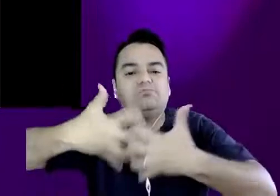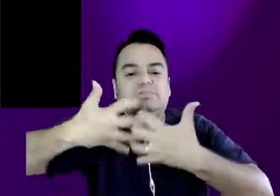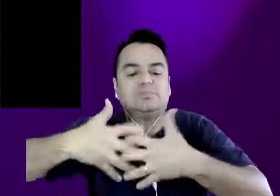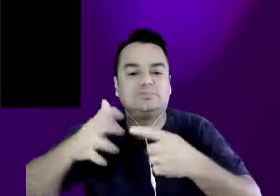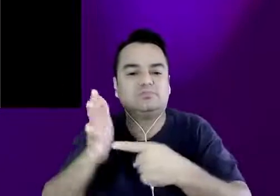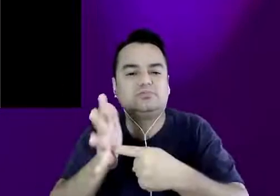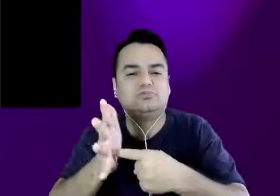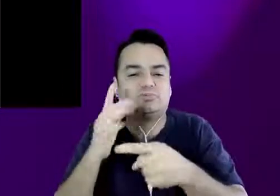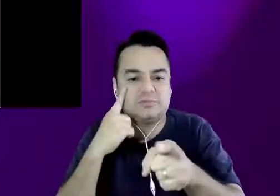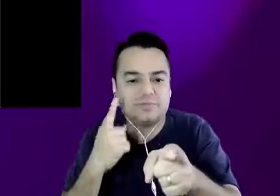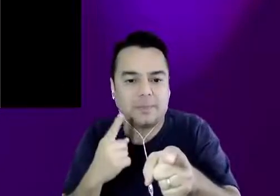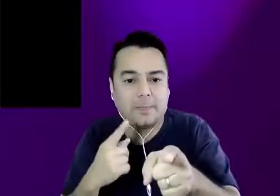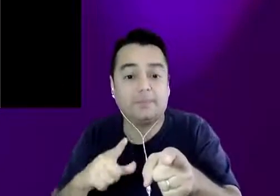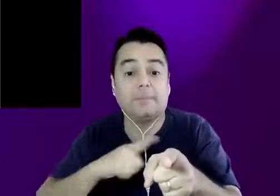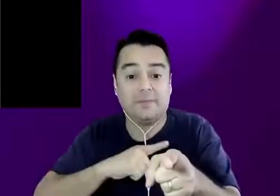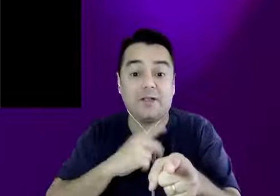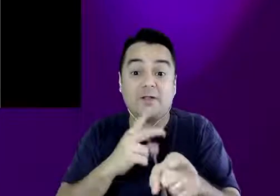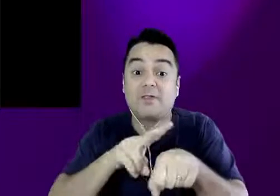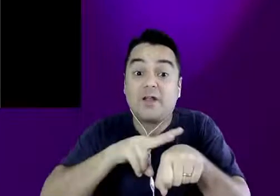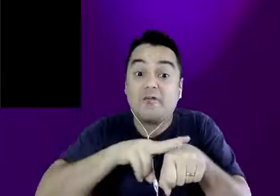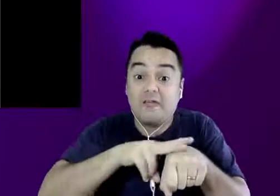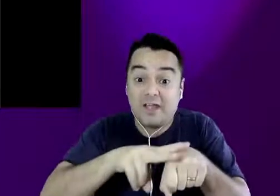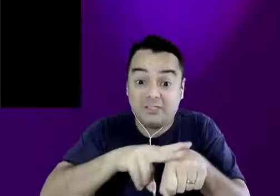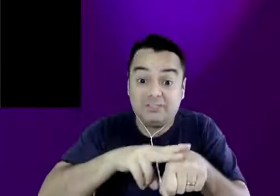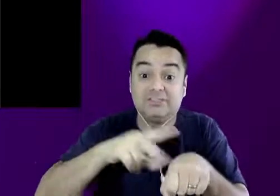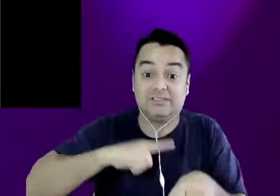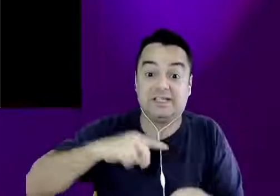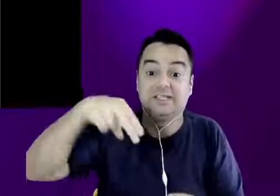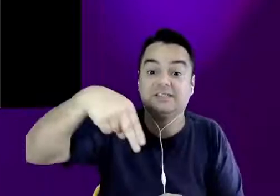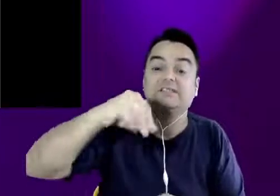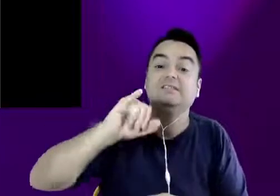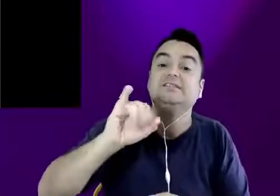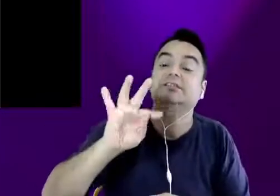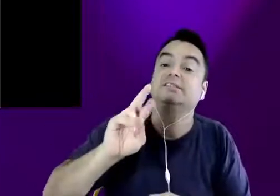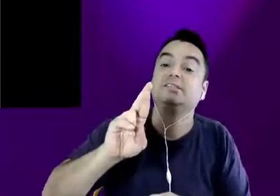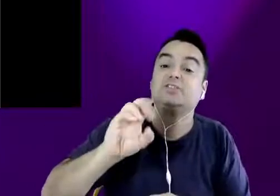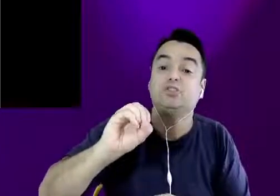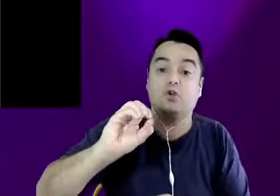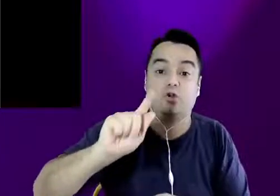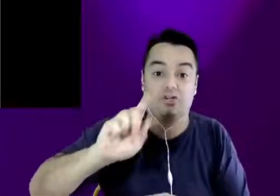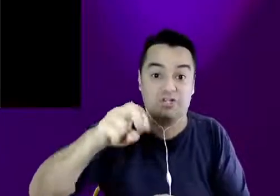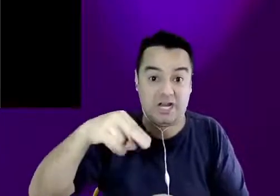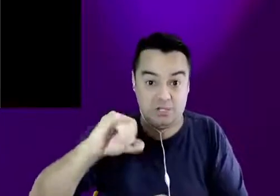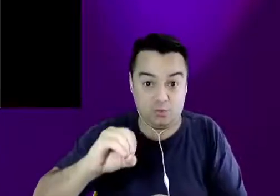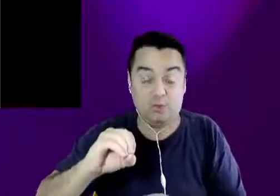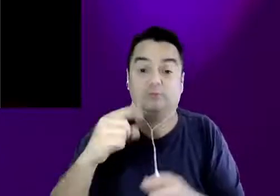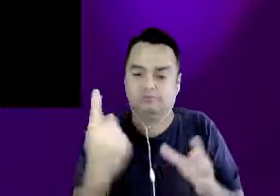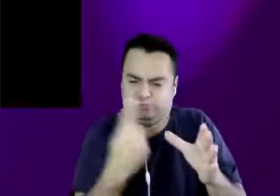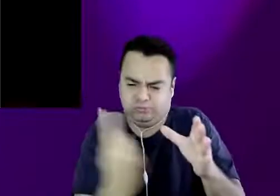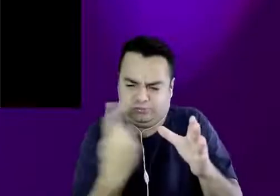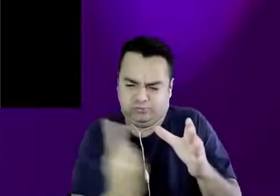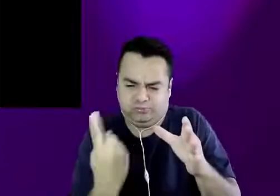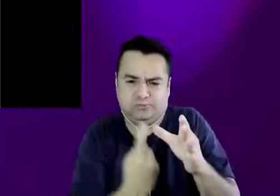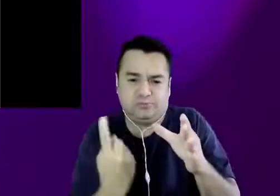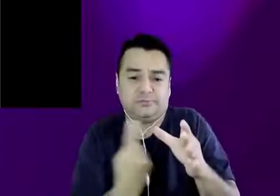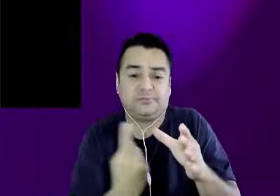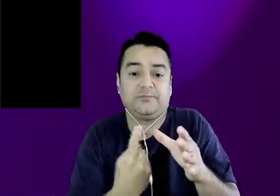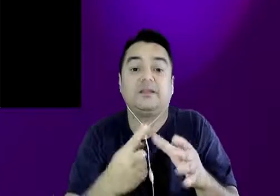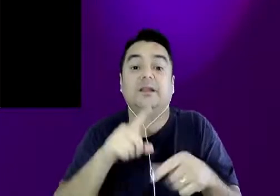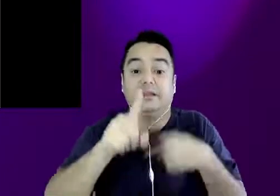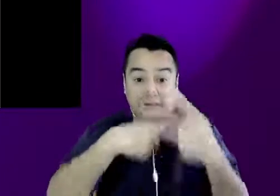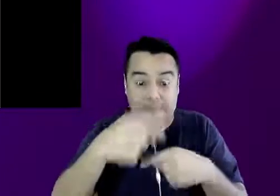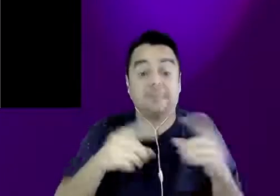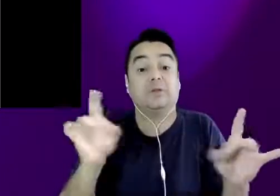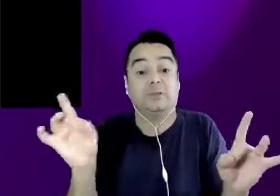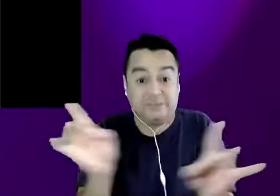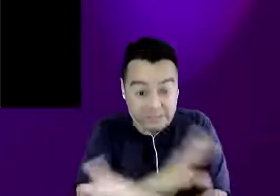the machine stops with the egg in the liquid nitrogen, so they vitrify for you as well. These are other products that are now